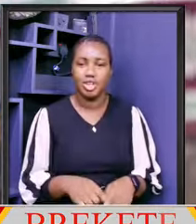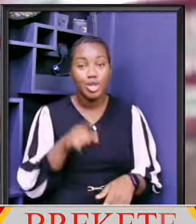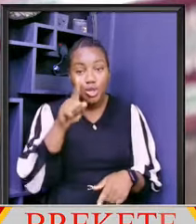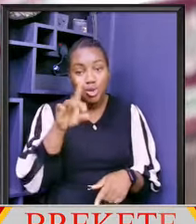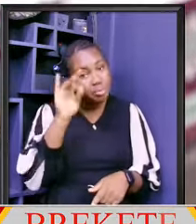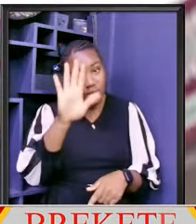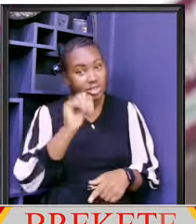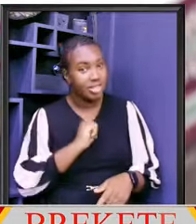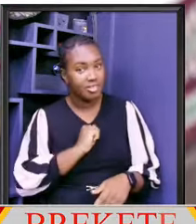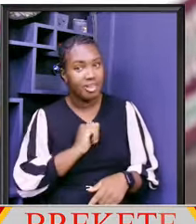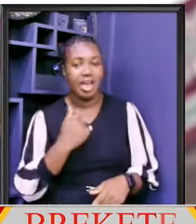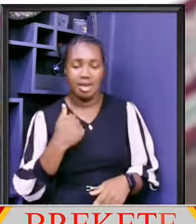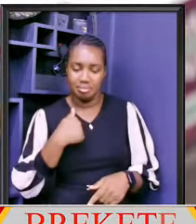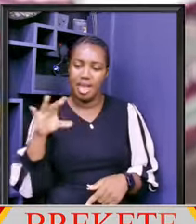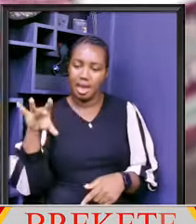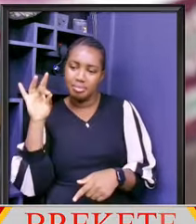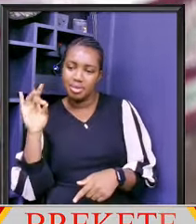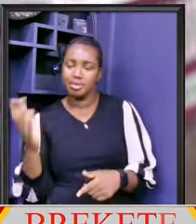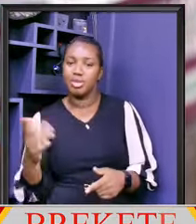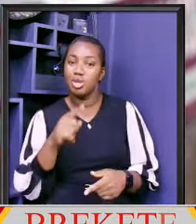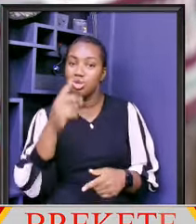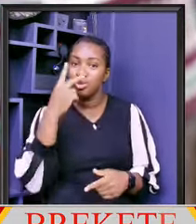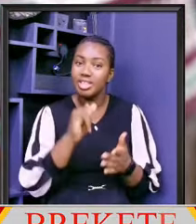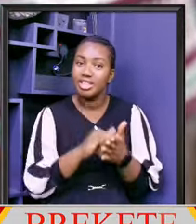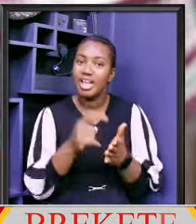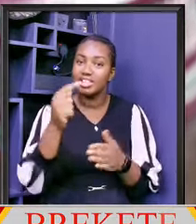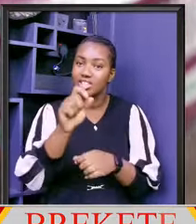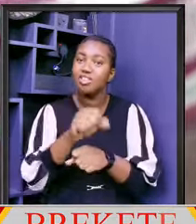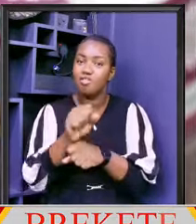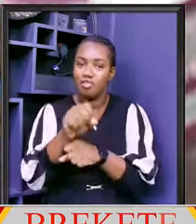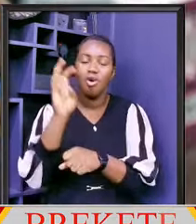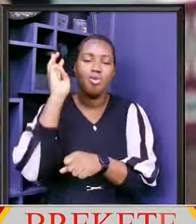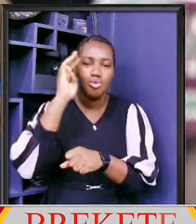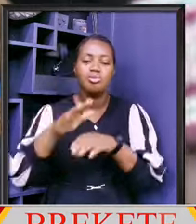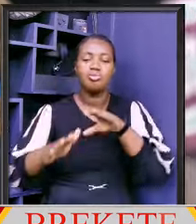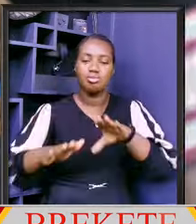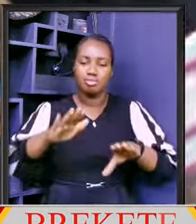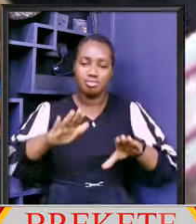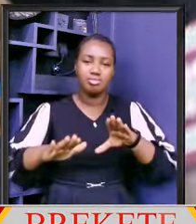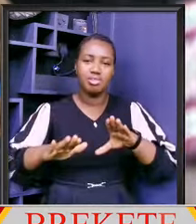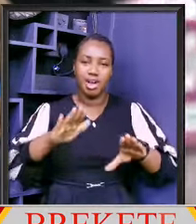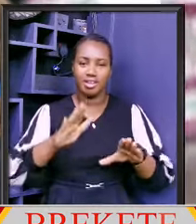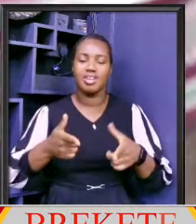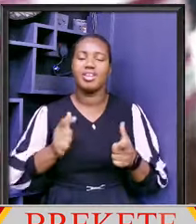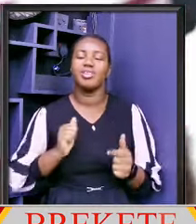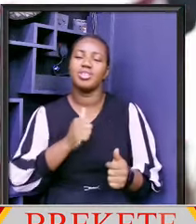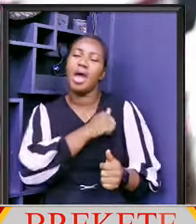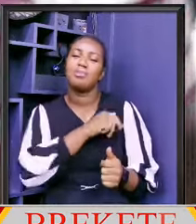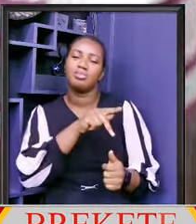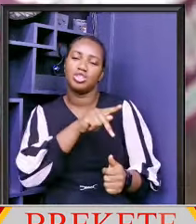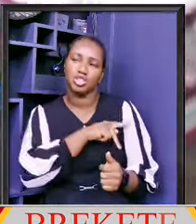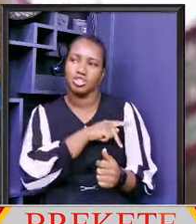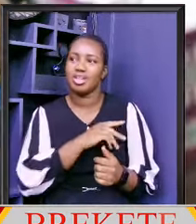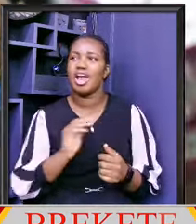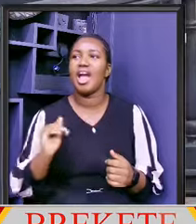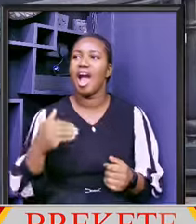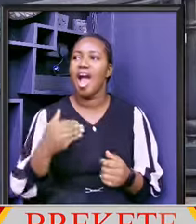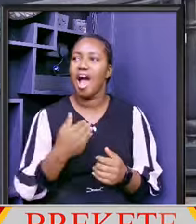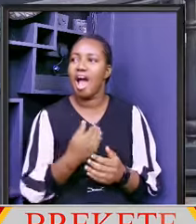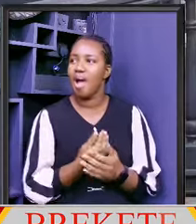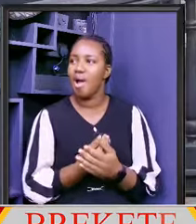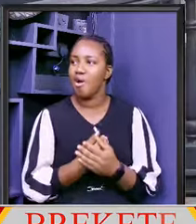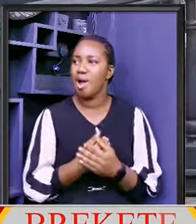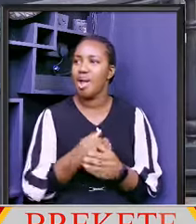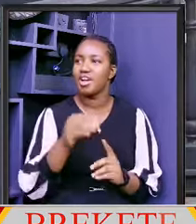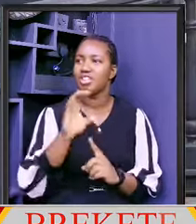choose by yourself. Then me, I go choose. You go see the football go day balanced. Yes. Make we appreciate our local